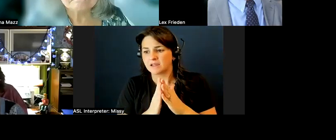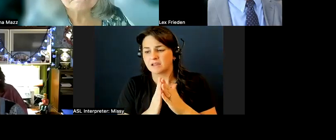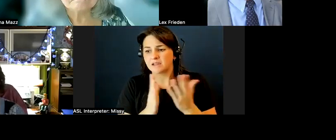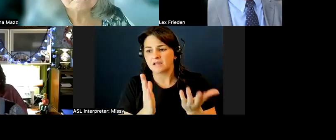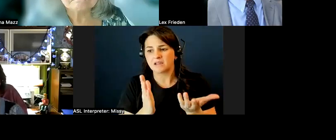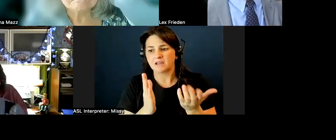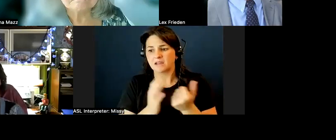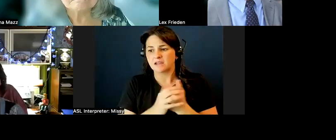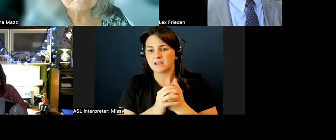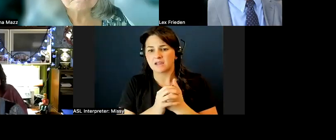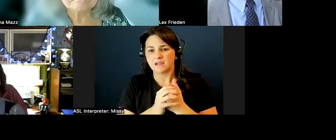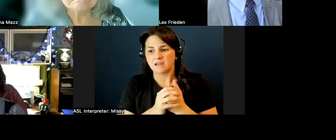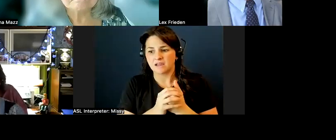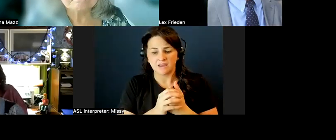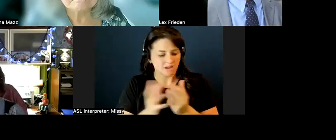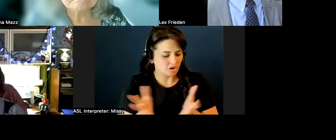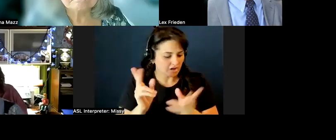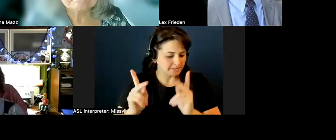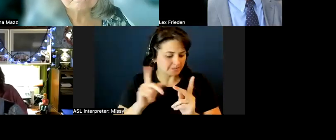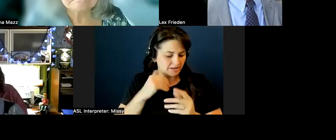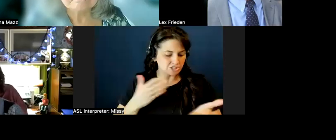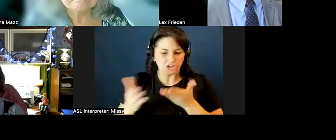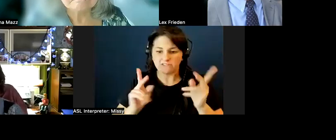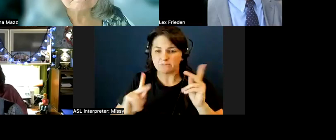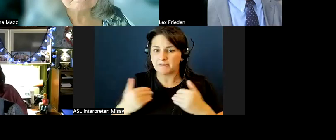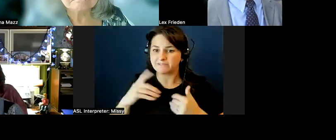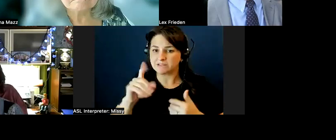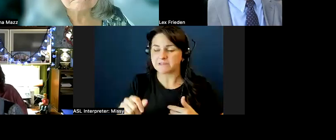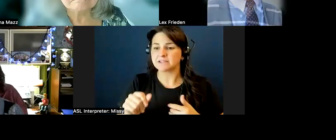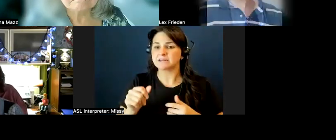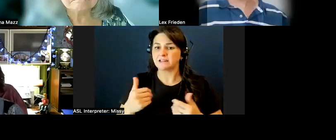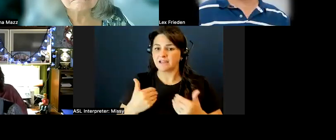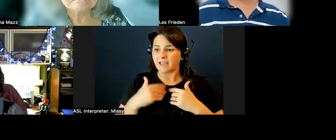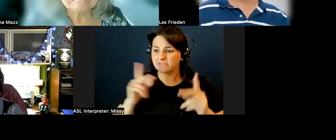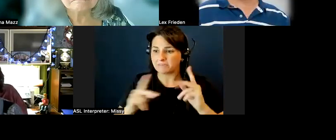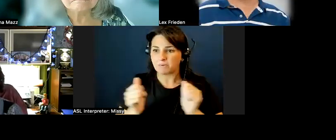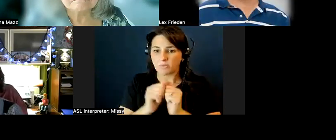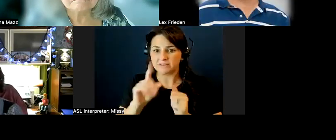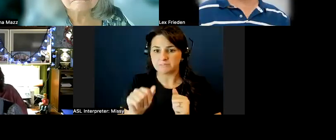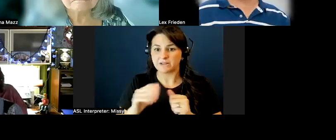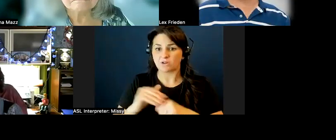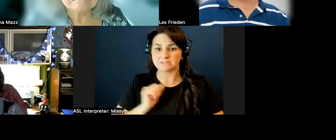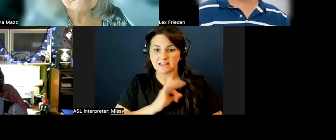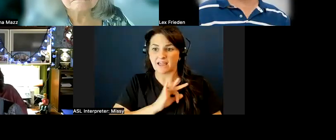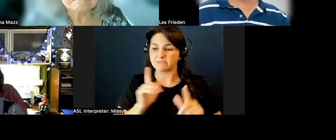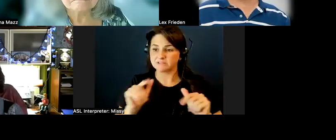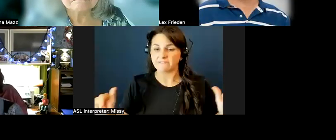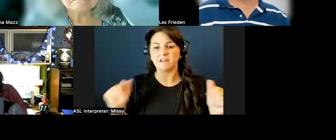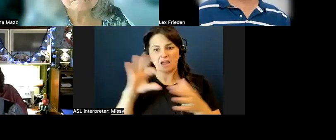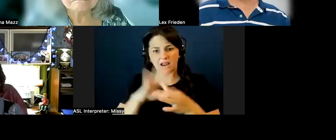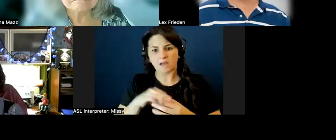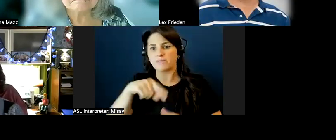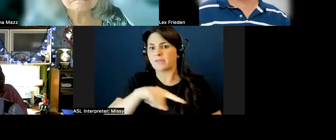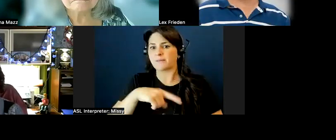and groups are in your community that serve people with disabilities, that are, that have people with disabilities on their staff and stuff, and connect with them and